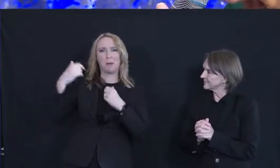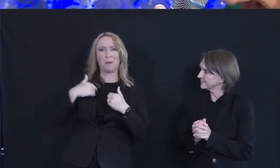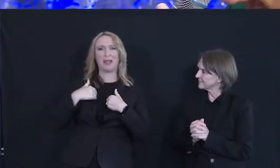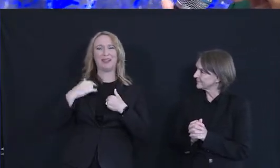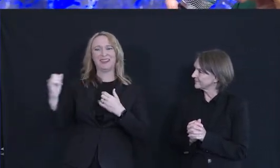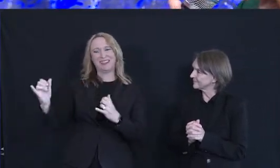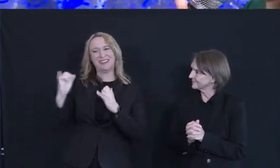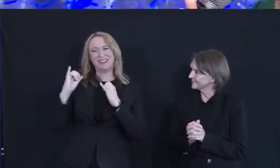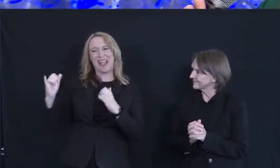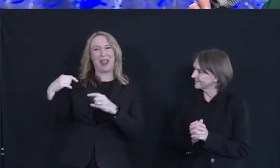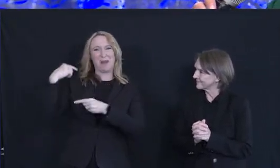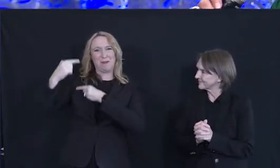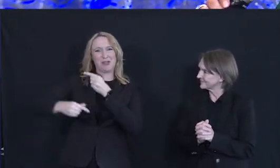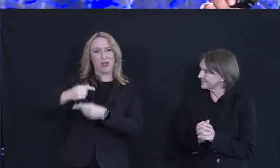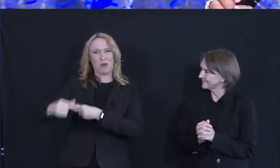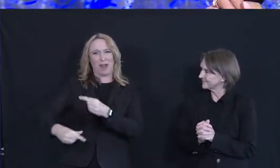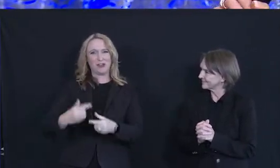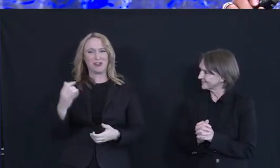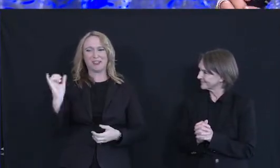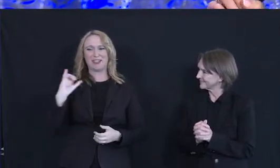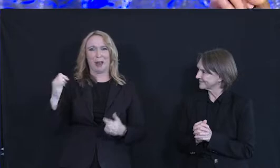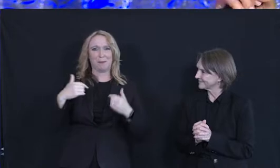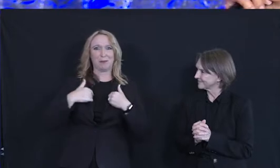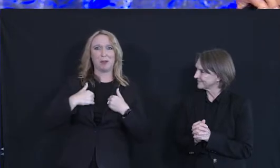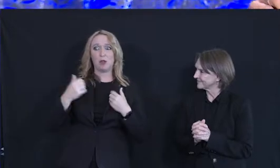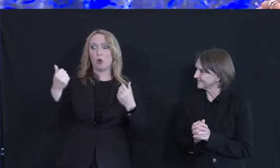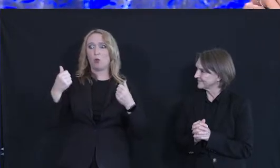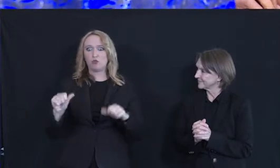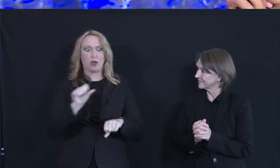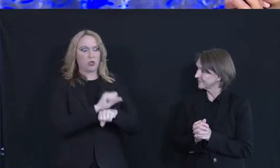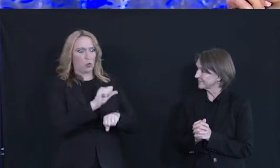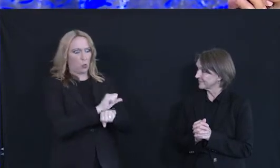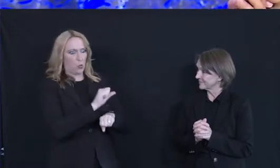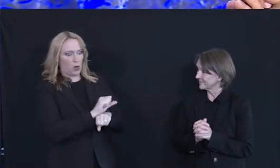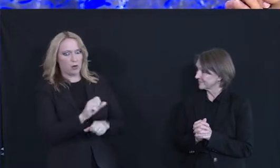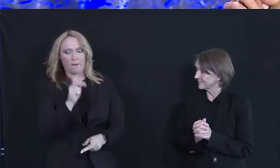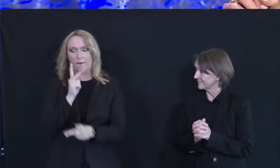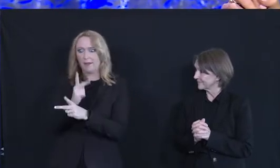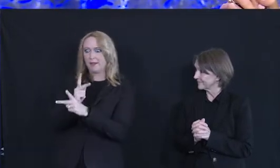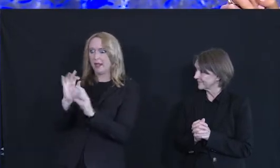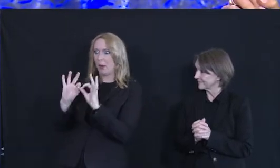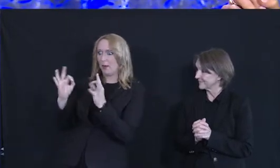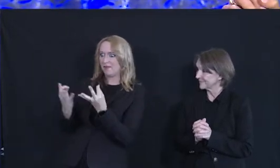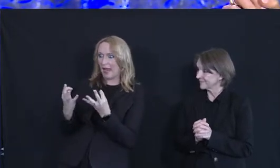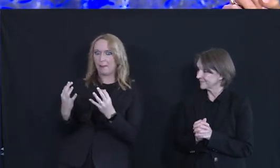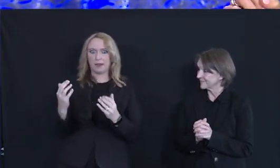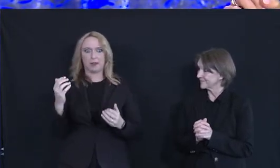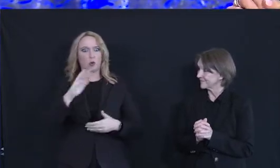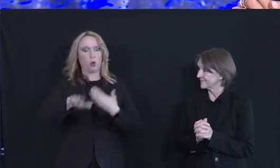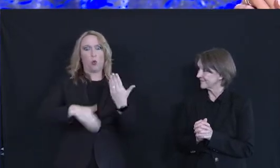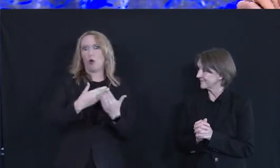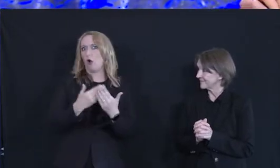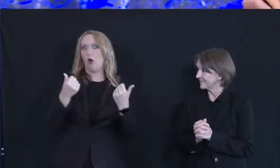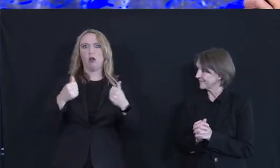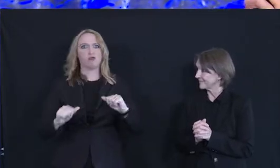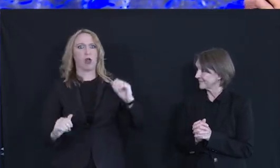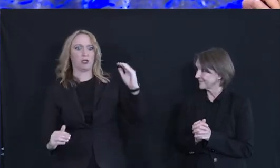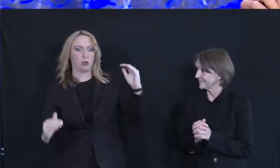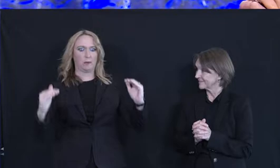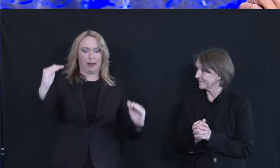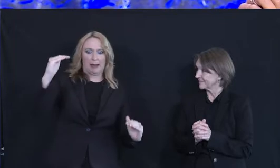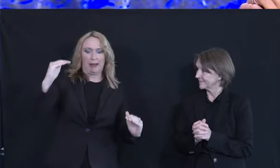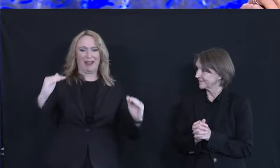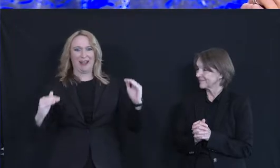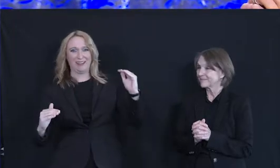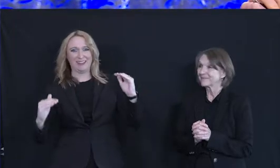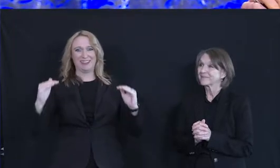millennial generation that are just trying to get things done and raise a family and work and all the things is a balancing act for each of them as well but